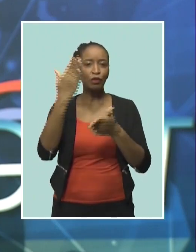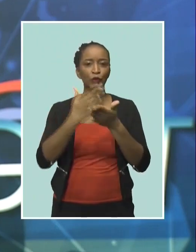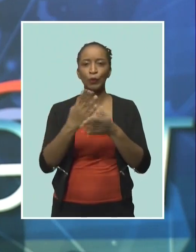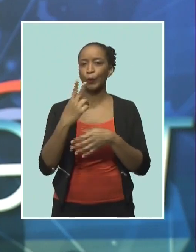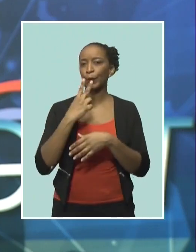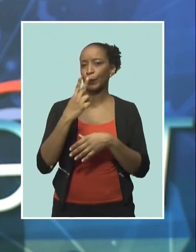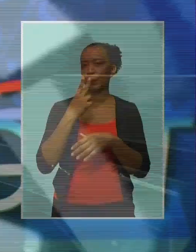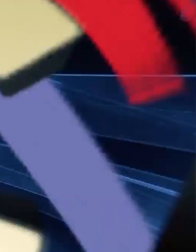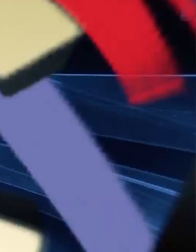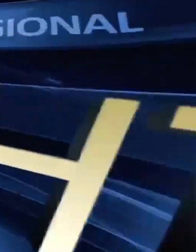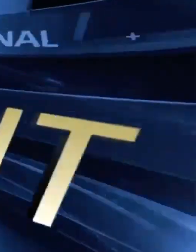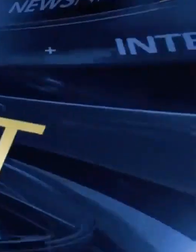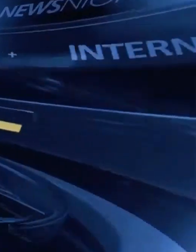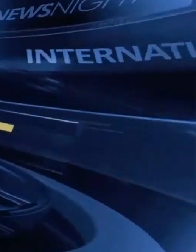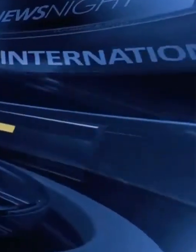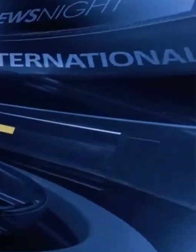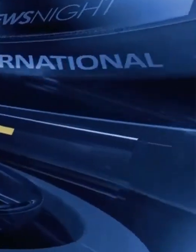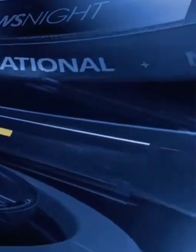smoking.